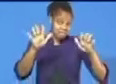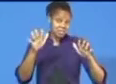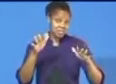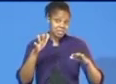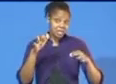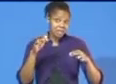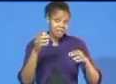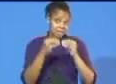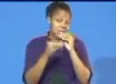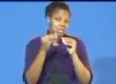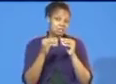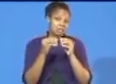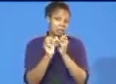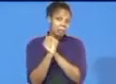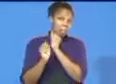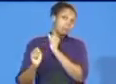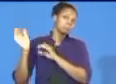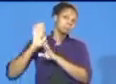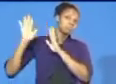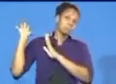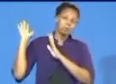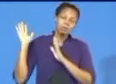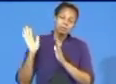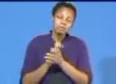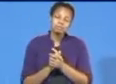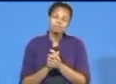have a long time ago.